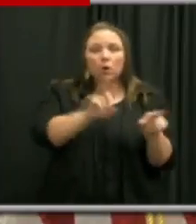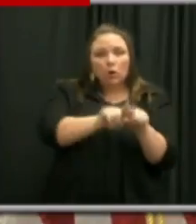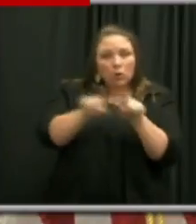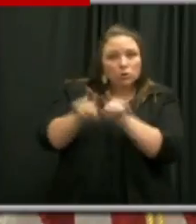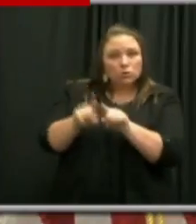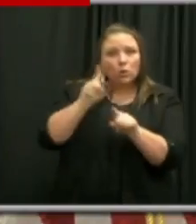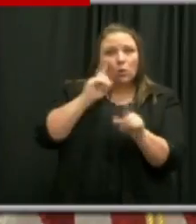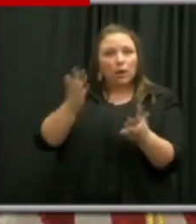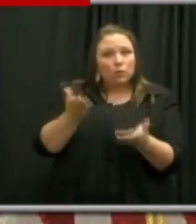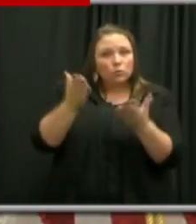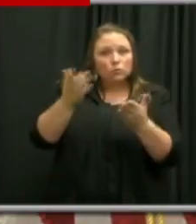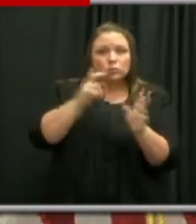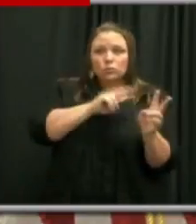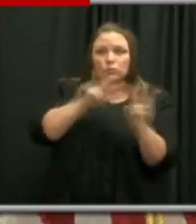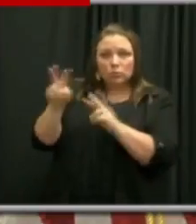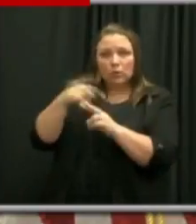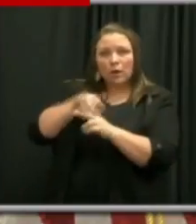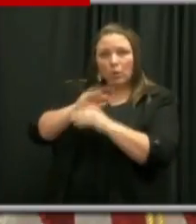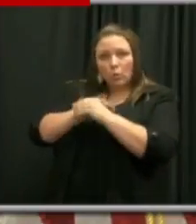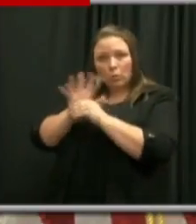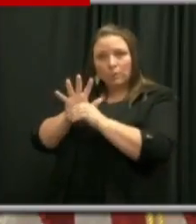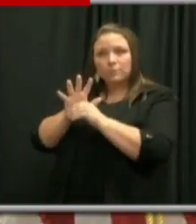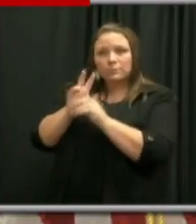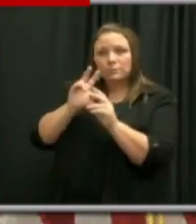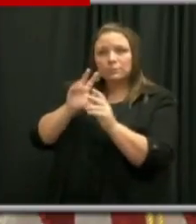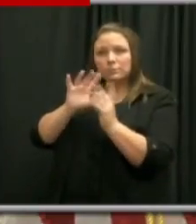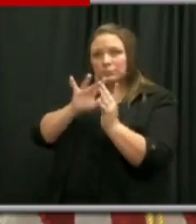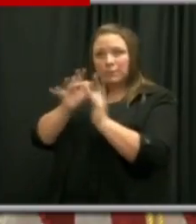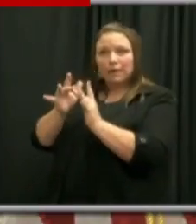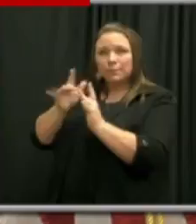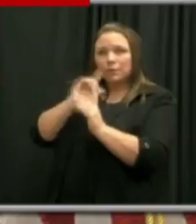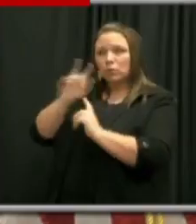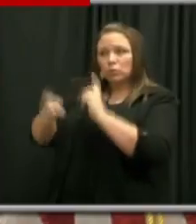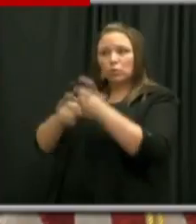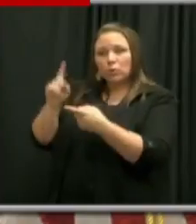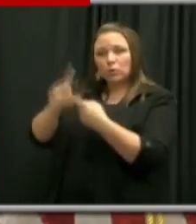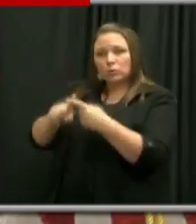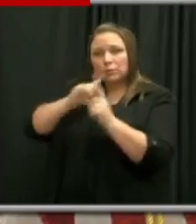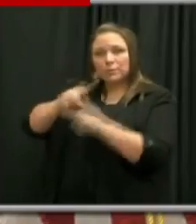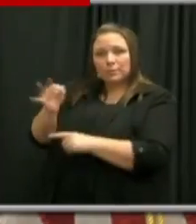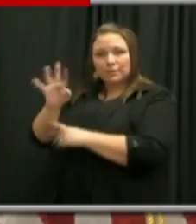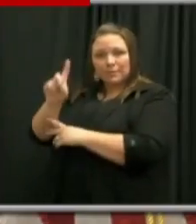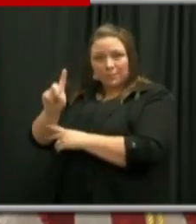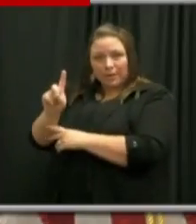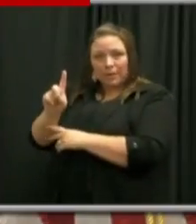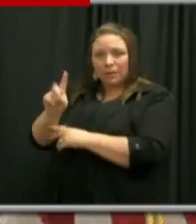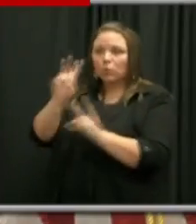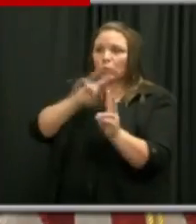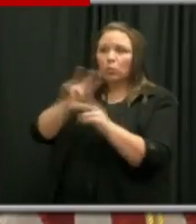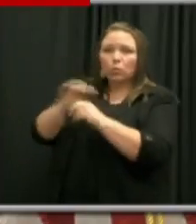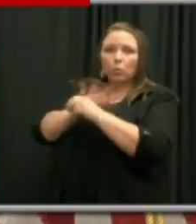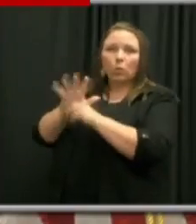Metro's COVID-19 website and consider donating to the COVID-19 Response Fund by visiting the